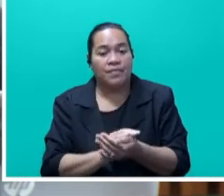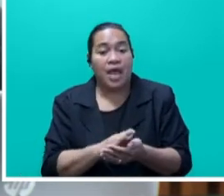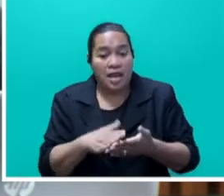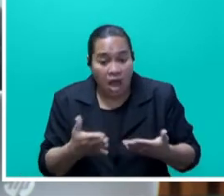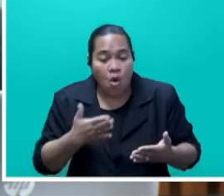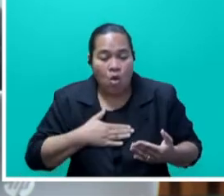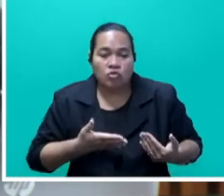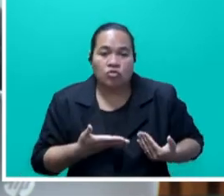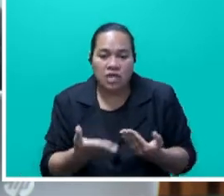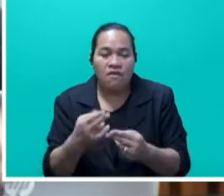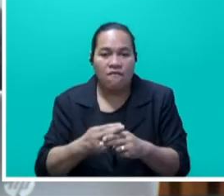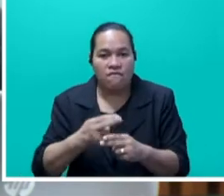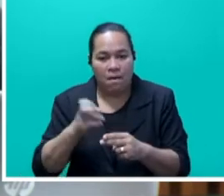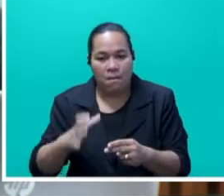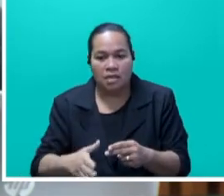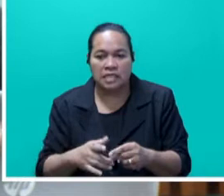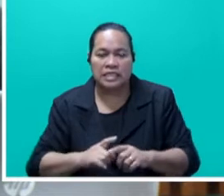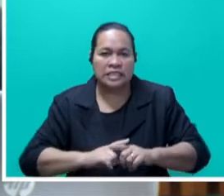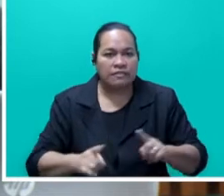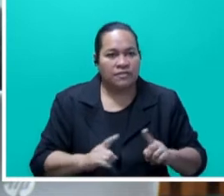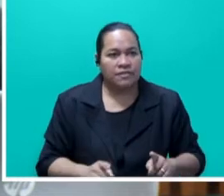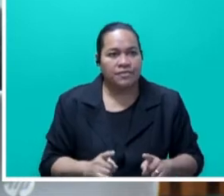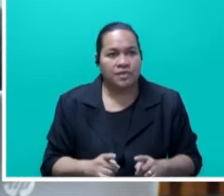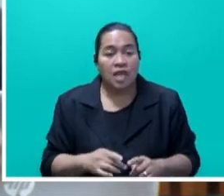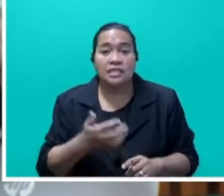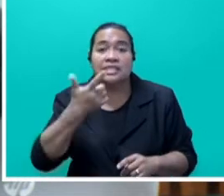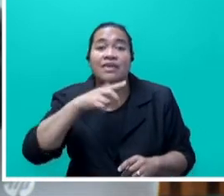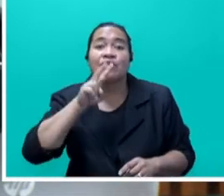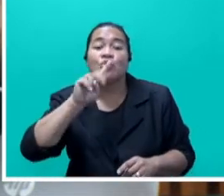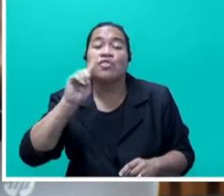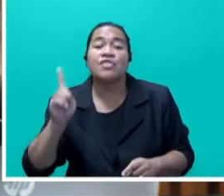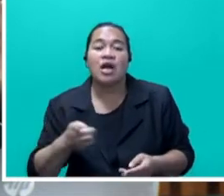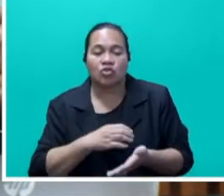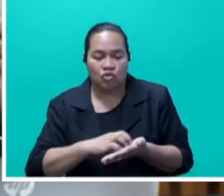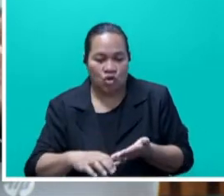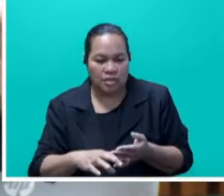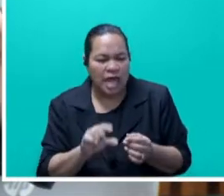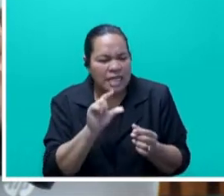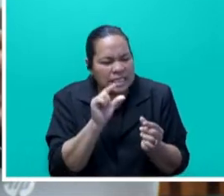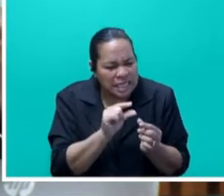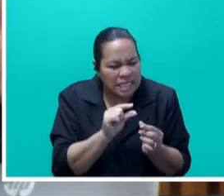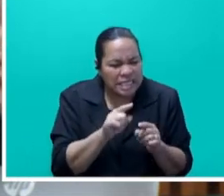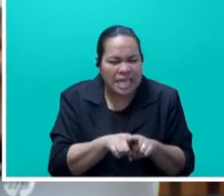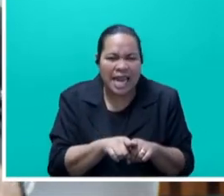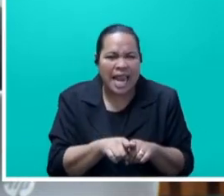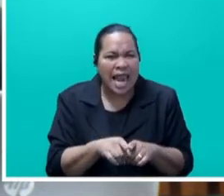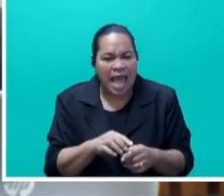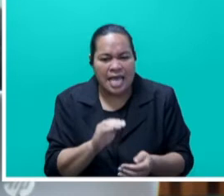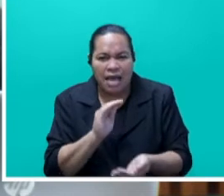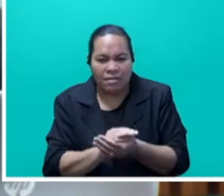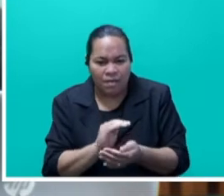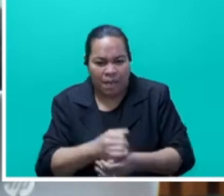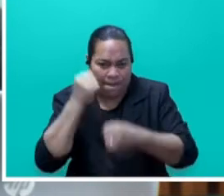these farmers, a number of them, with allocation of $72,000, small gadgets, pounding machines, dryer, etc.,